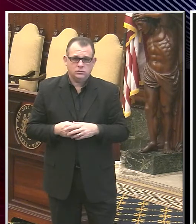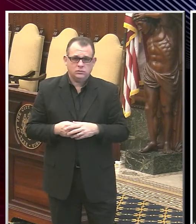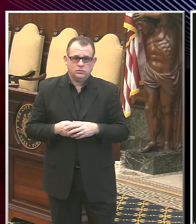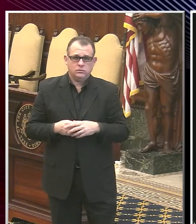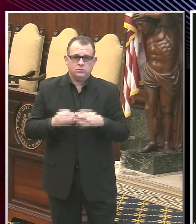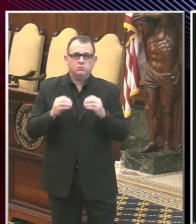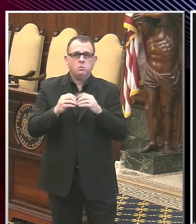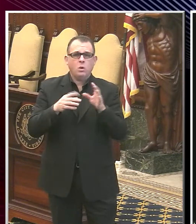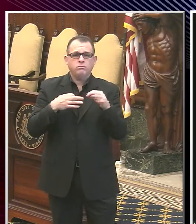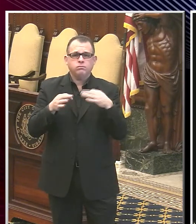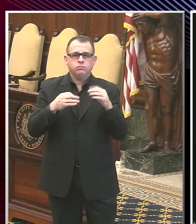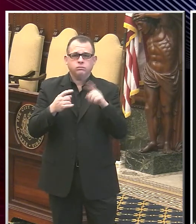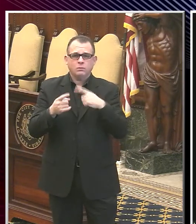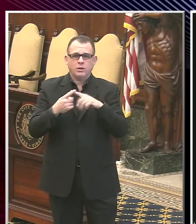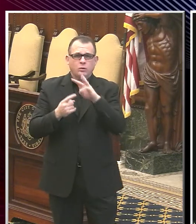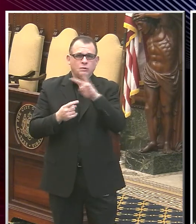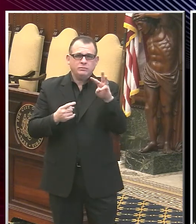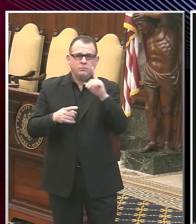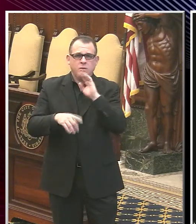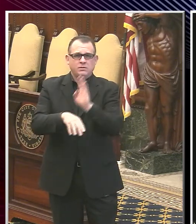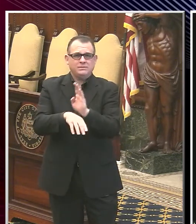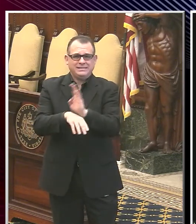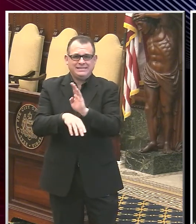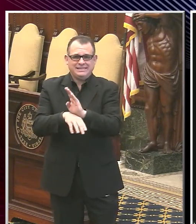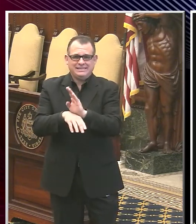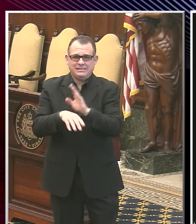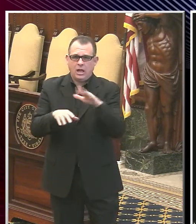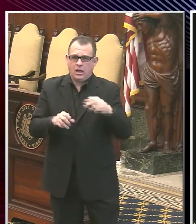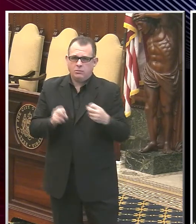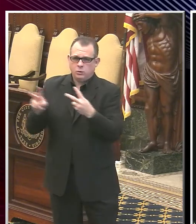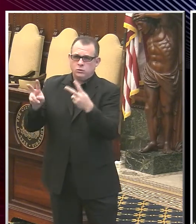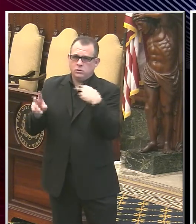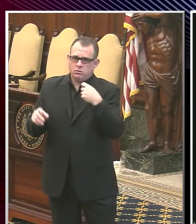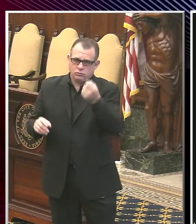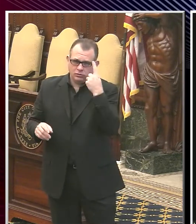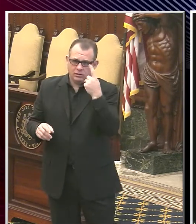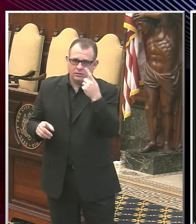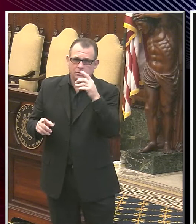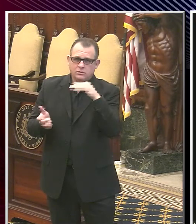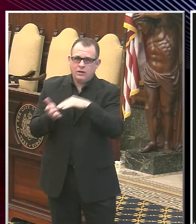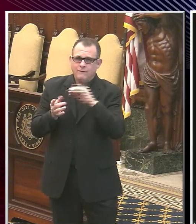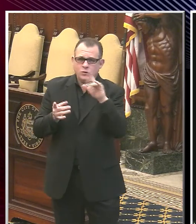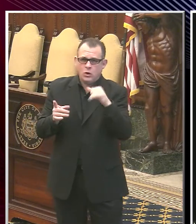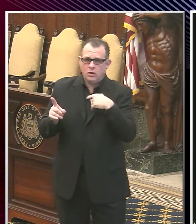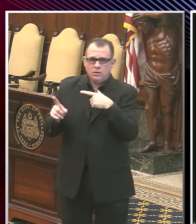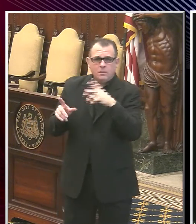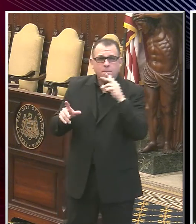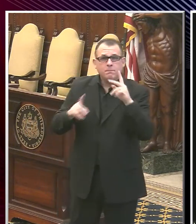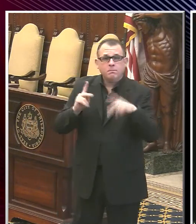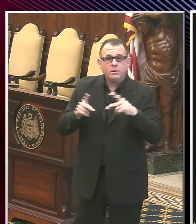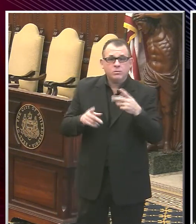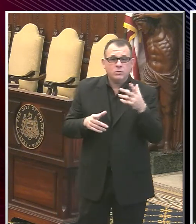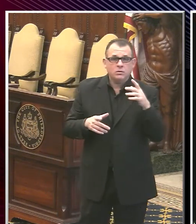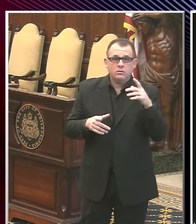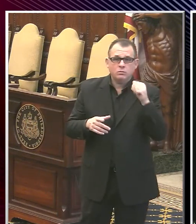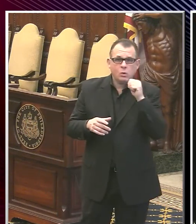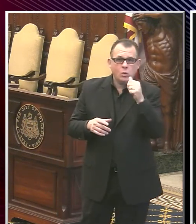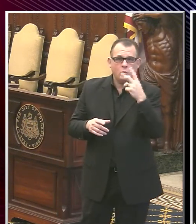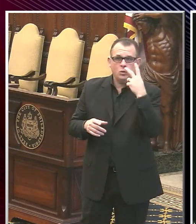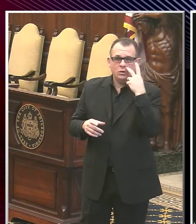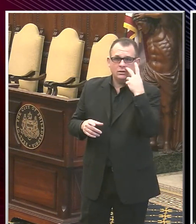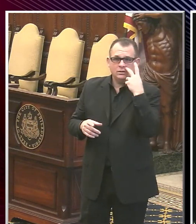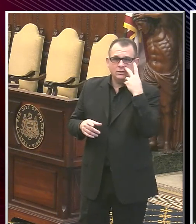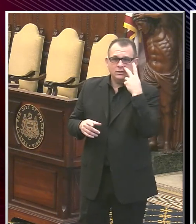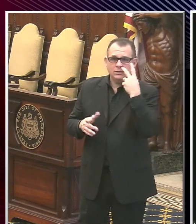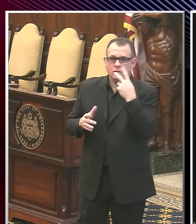additional guidance coming up on the website for businesses. It's not there yet, but if Dr. Farley, even for the folks who don't read it and only see it on TV,